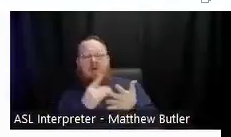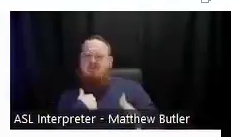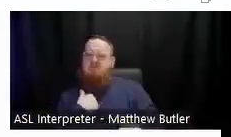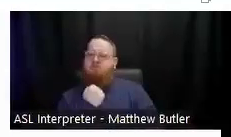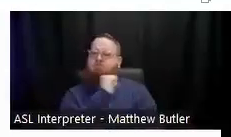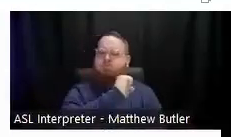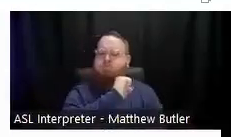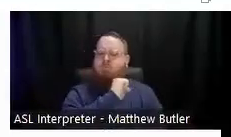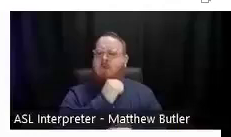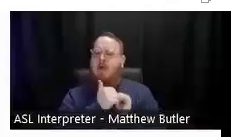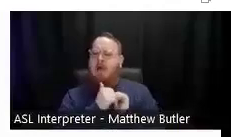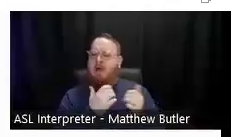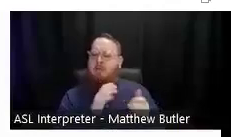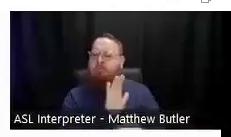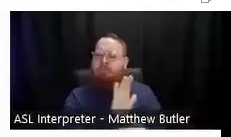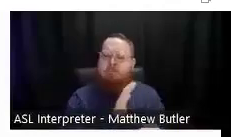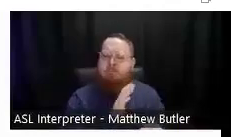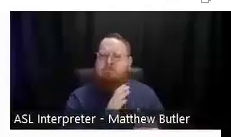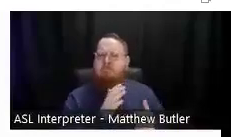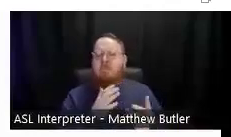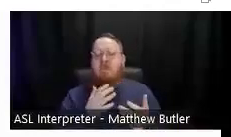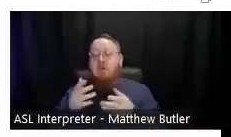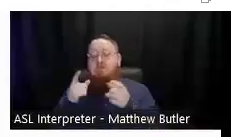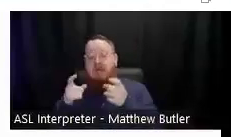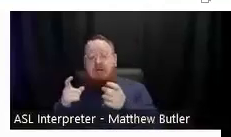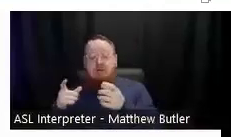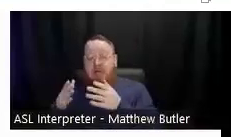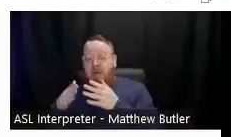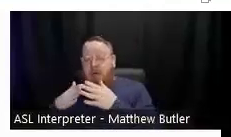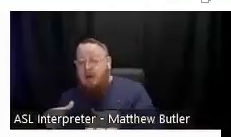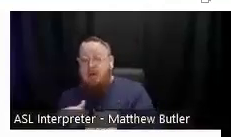bank account, managing your household, looking for a place to live.